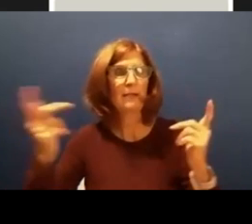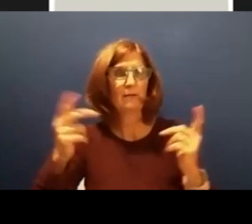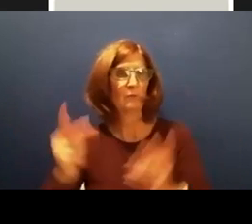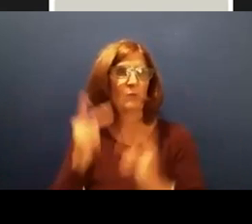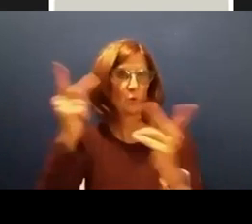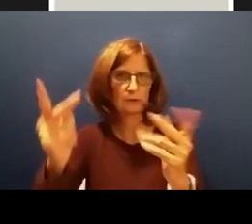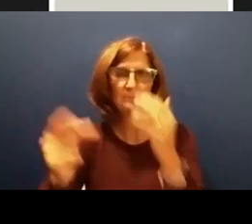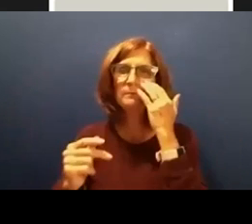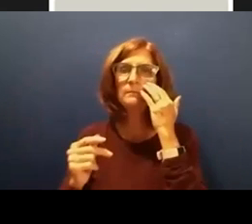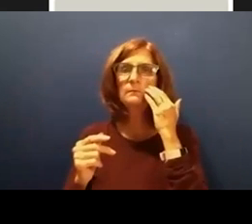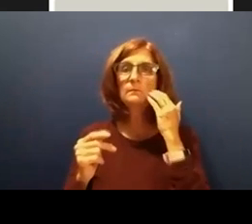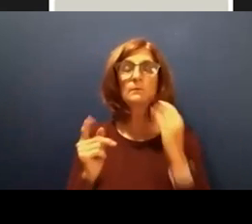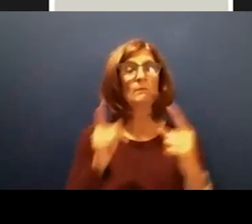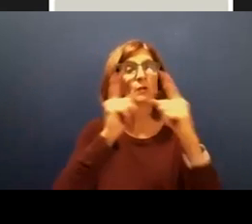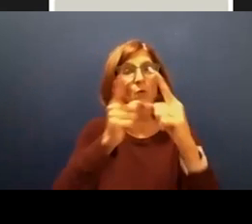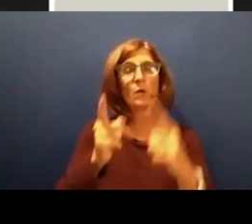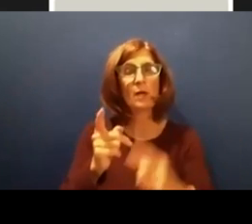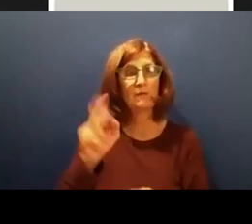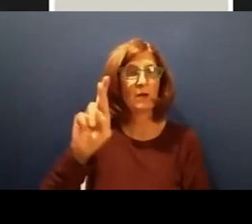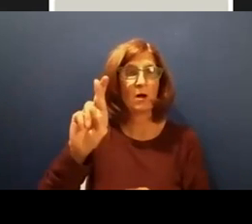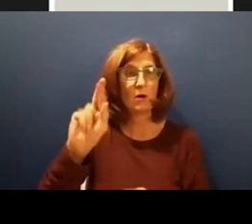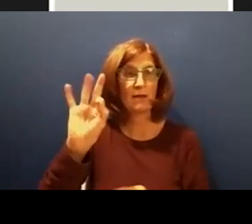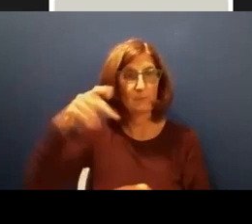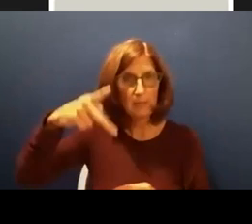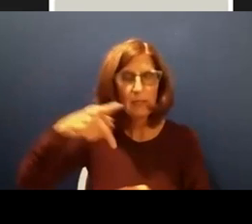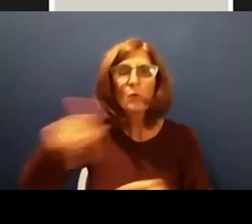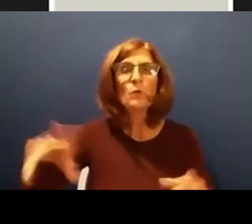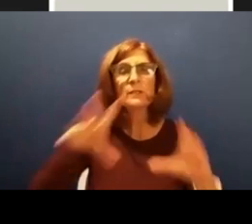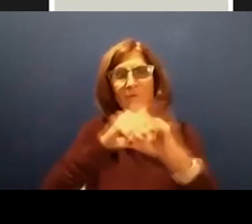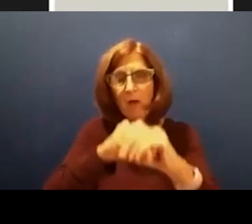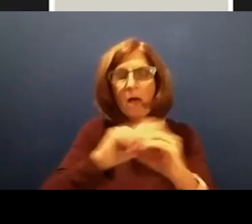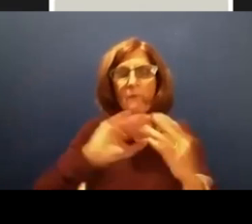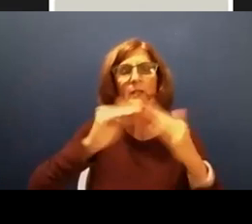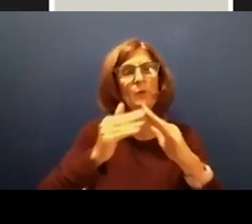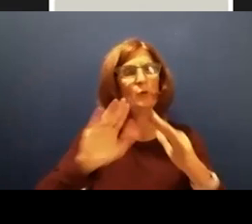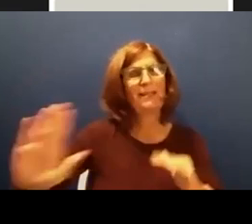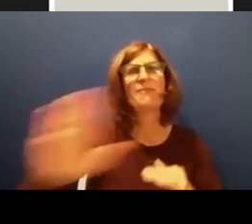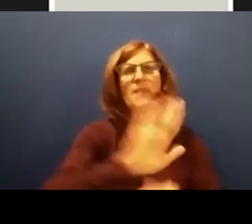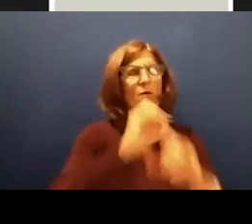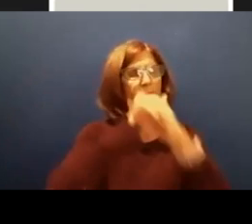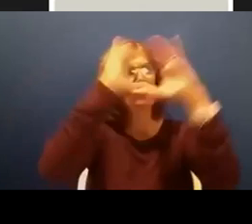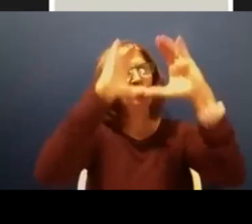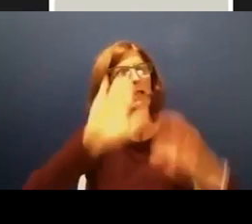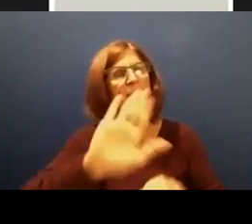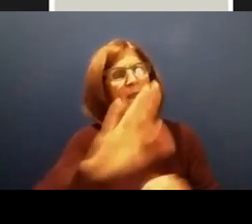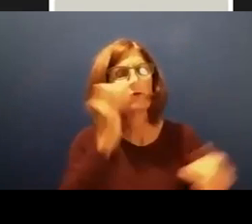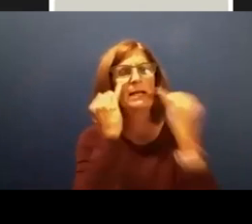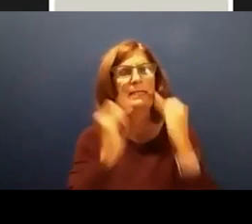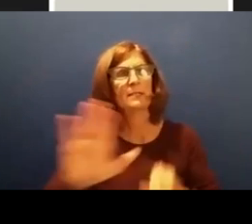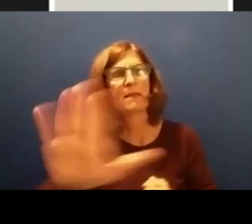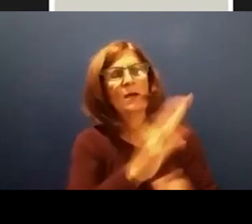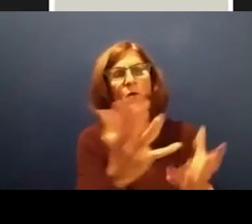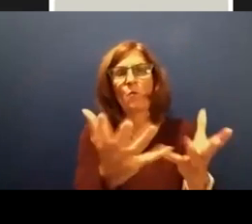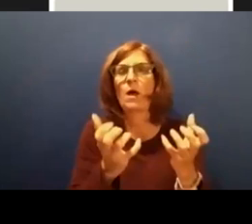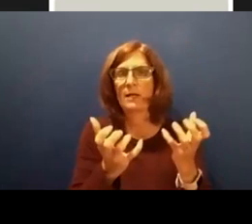The goal of the RFP was to implement the community-supported vision identified in the 2017